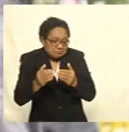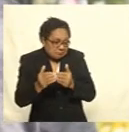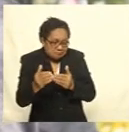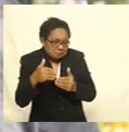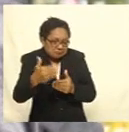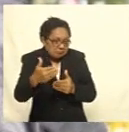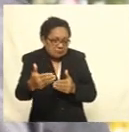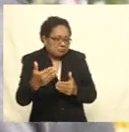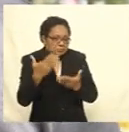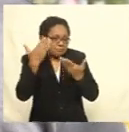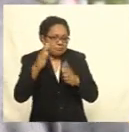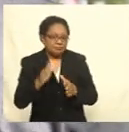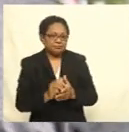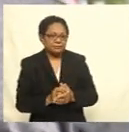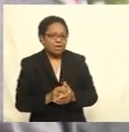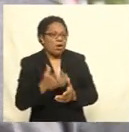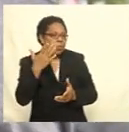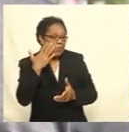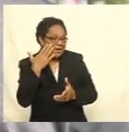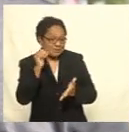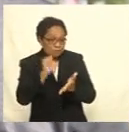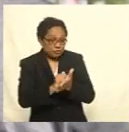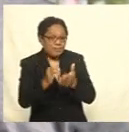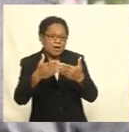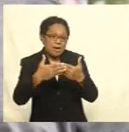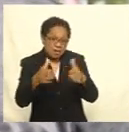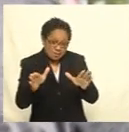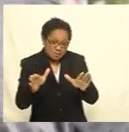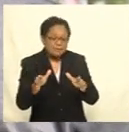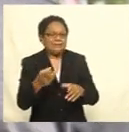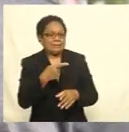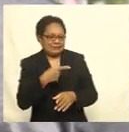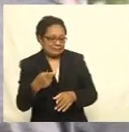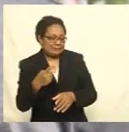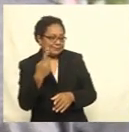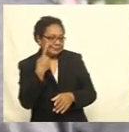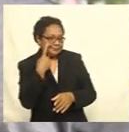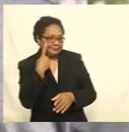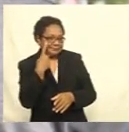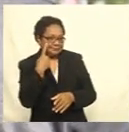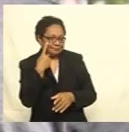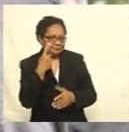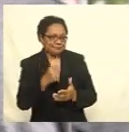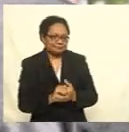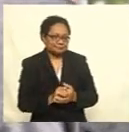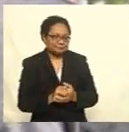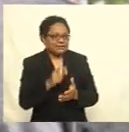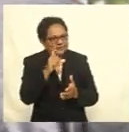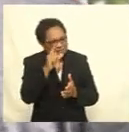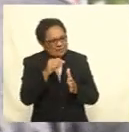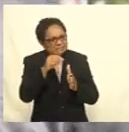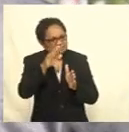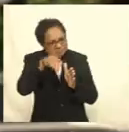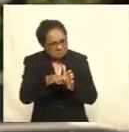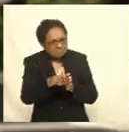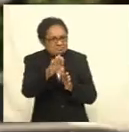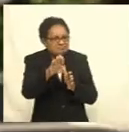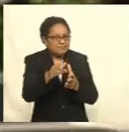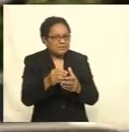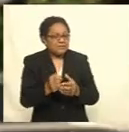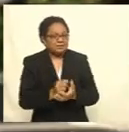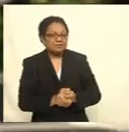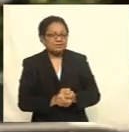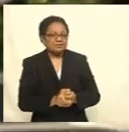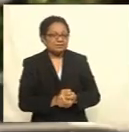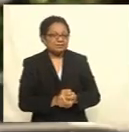till, and once we open the shops again, then we'll be able to see and judge what the businesses is